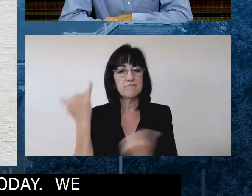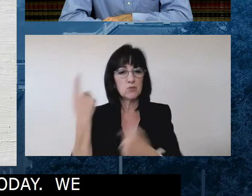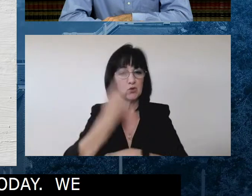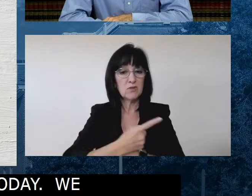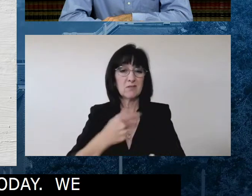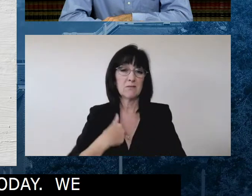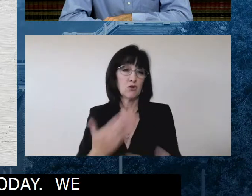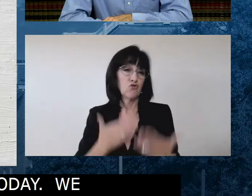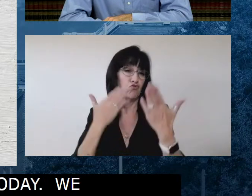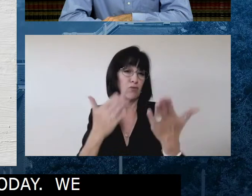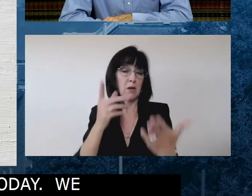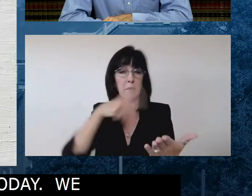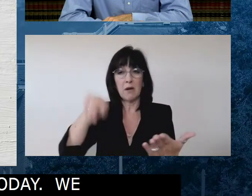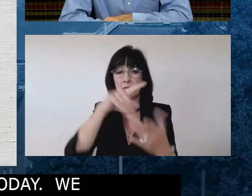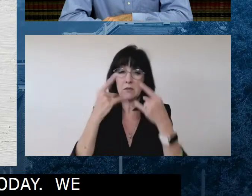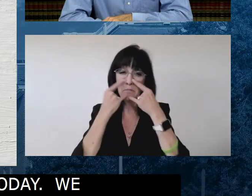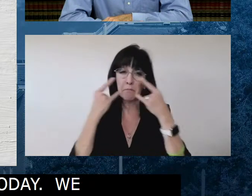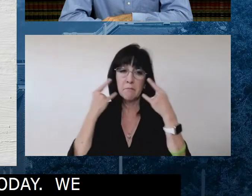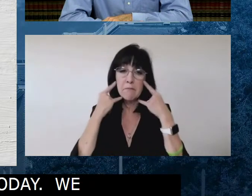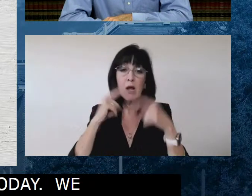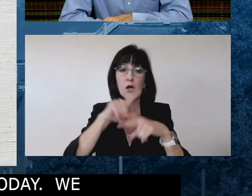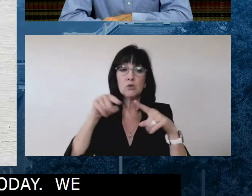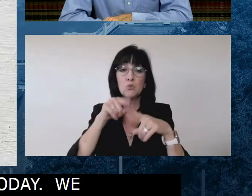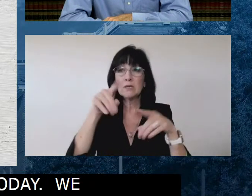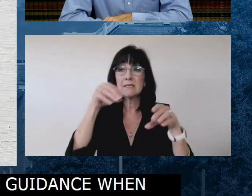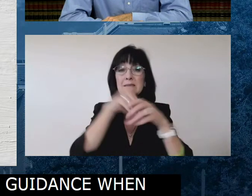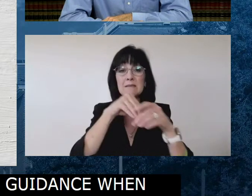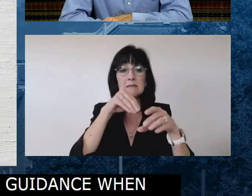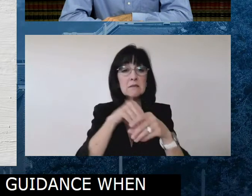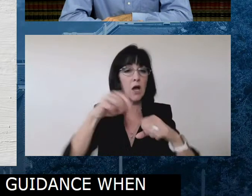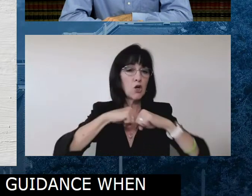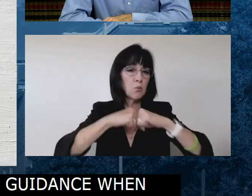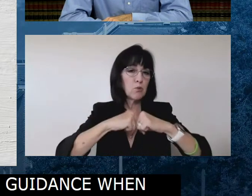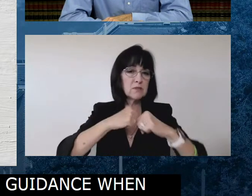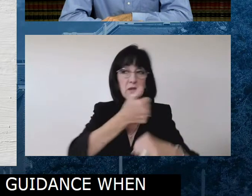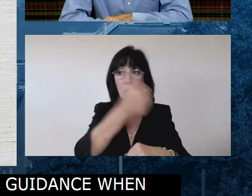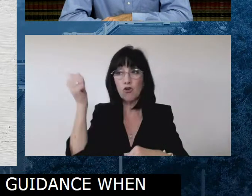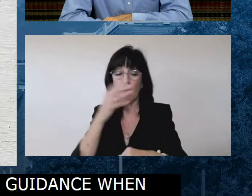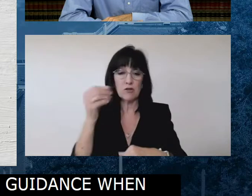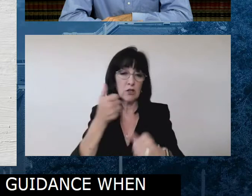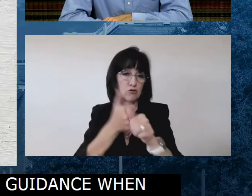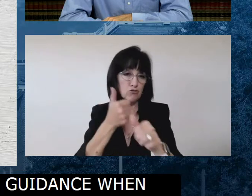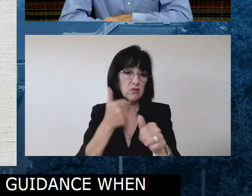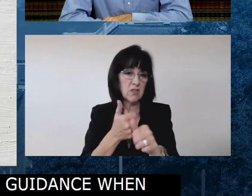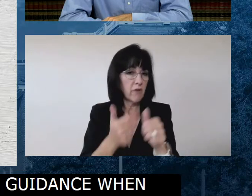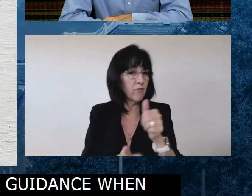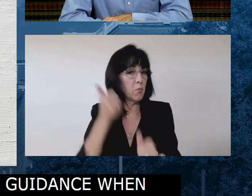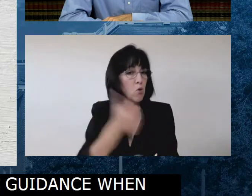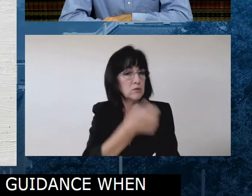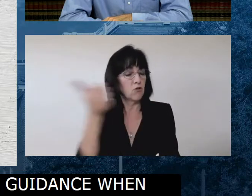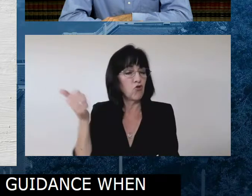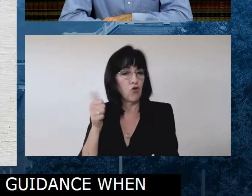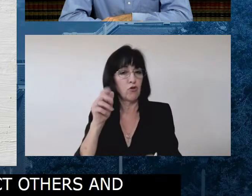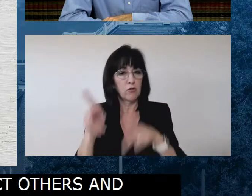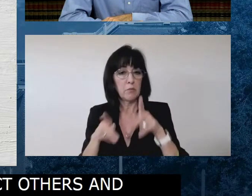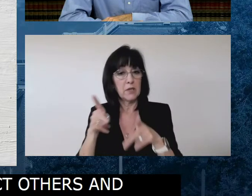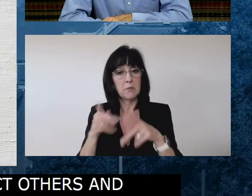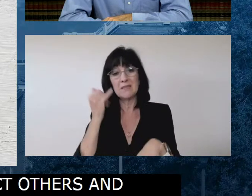indoors and wear a mask to protect others and to protect yourself, but mostly others. If you're